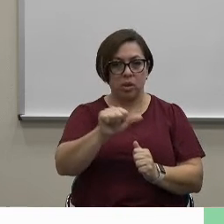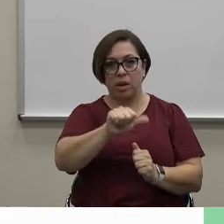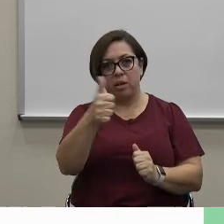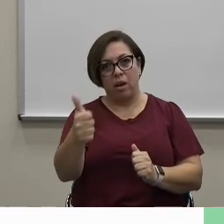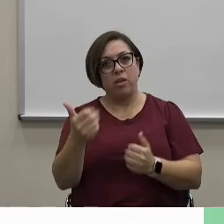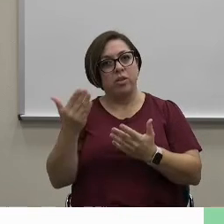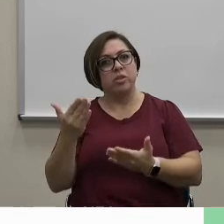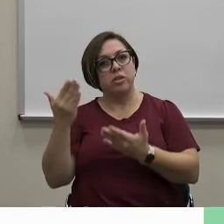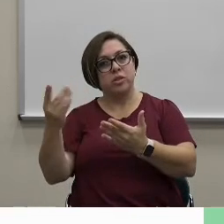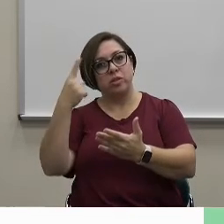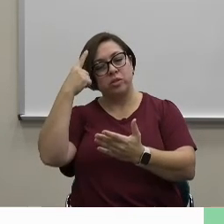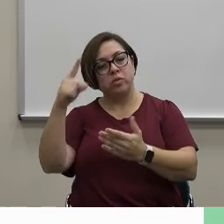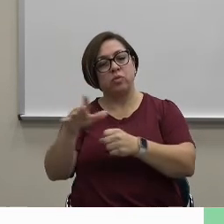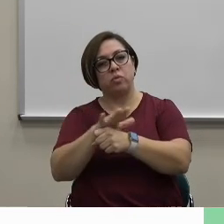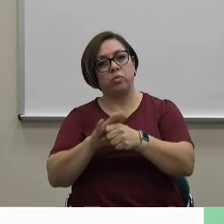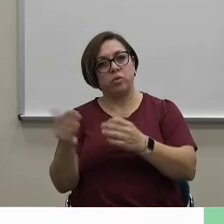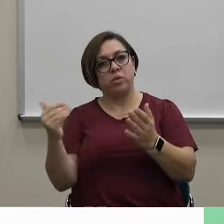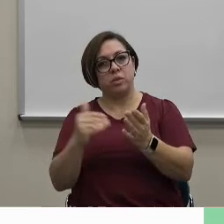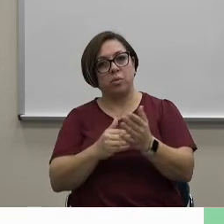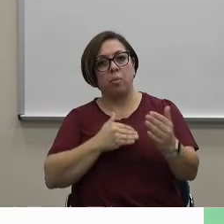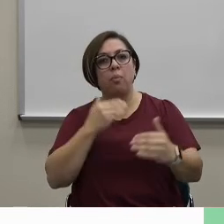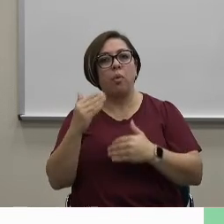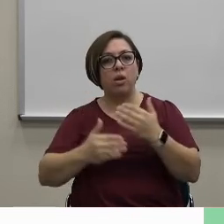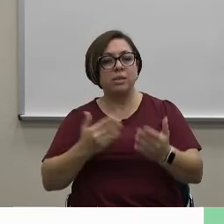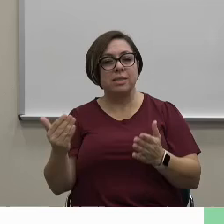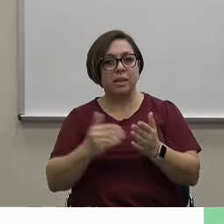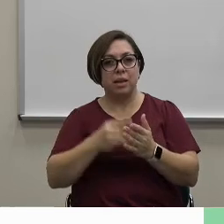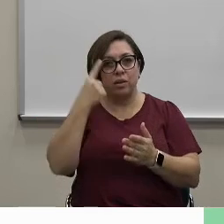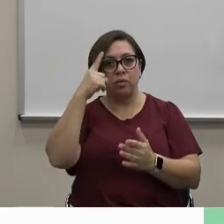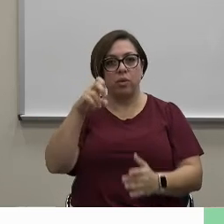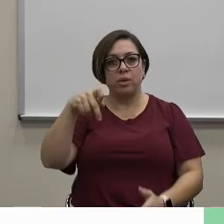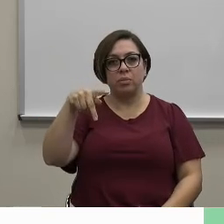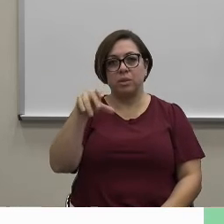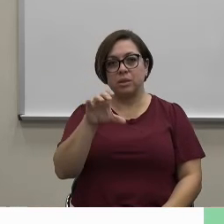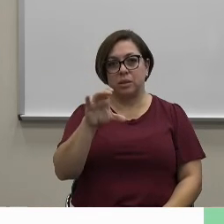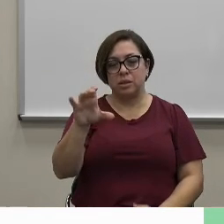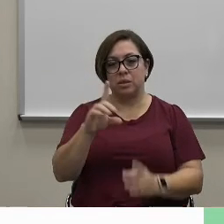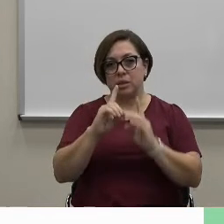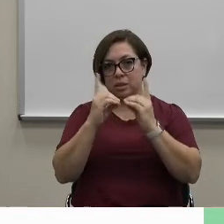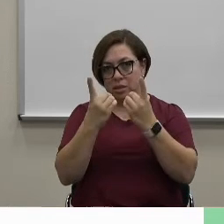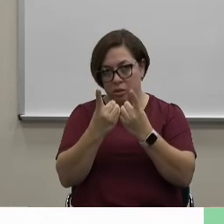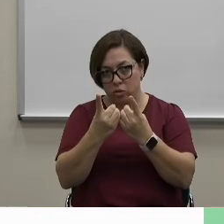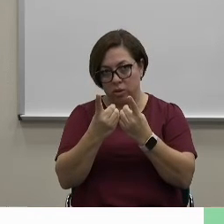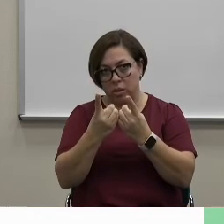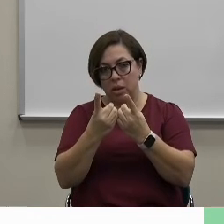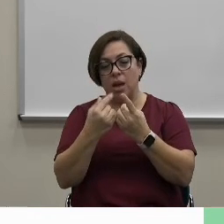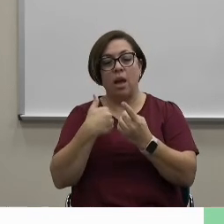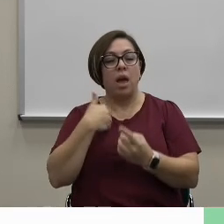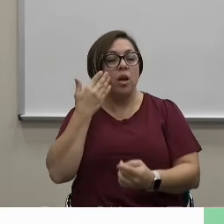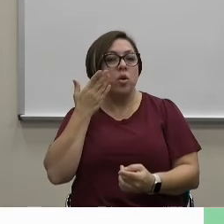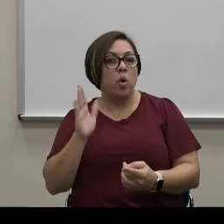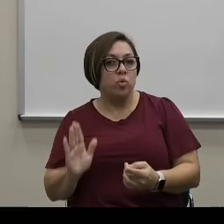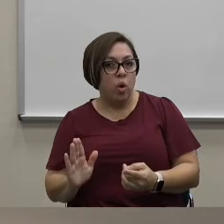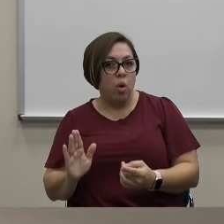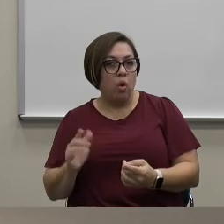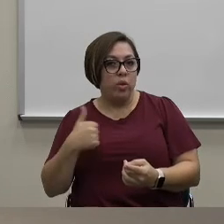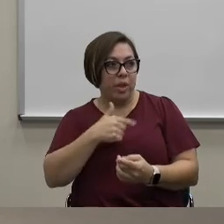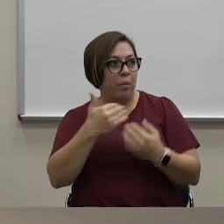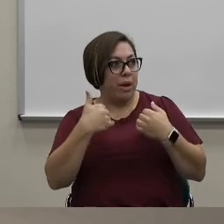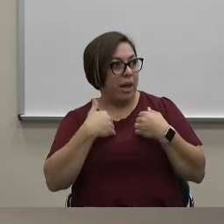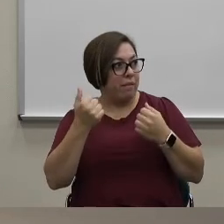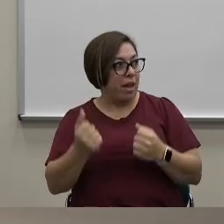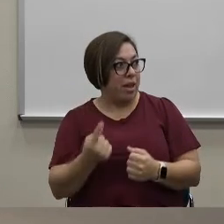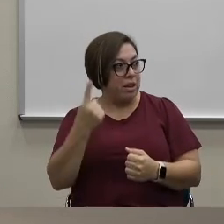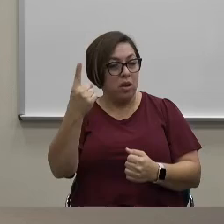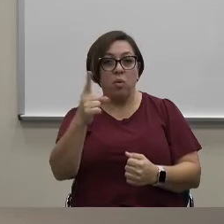the redistricting process for the El Paso Community College District. And I don't know that we have anyone who's actually here to do